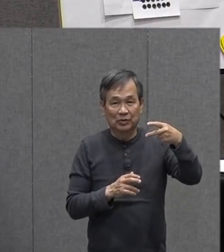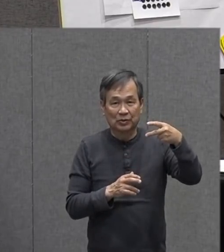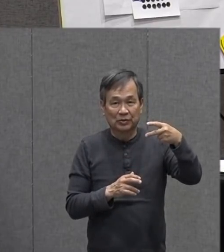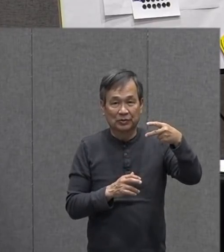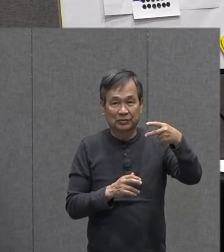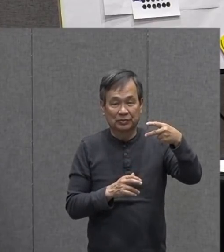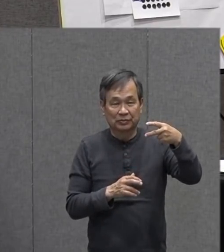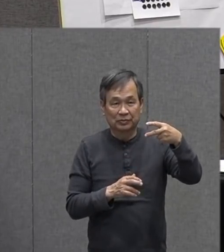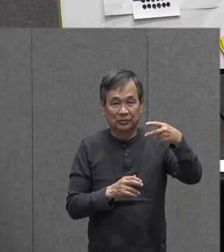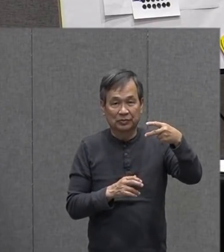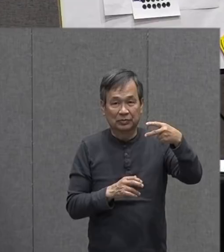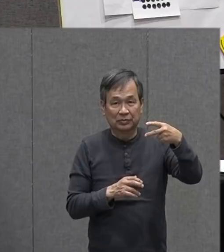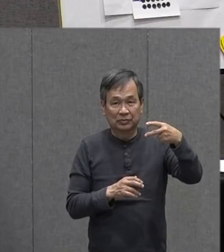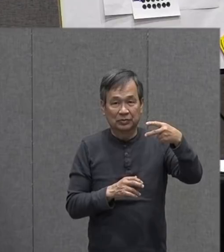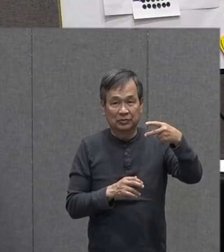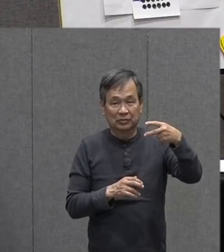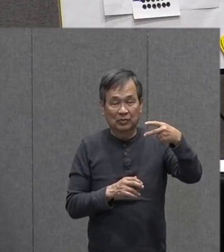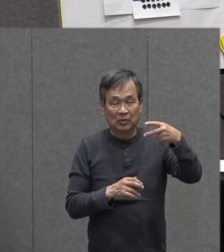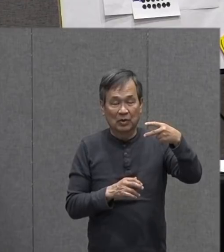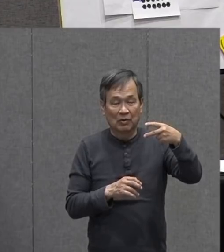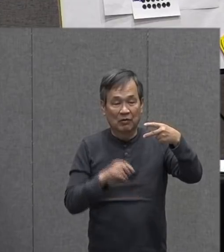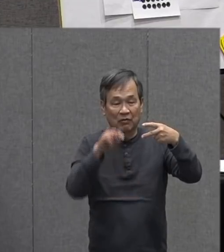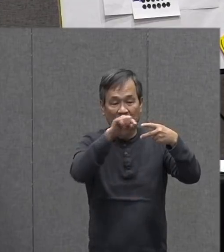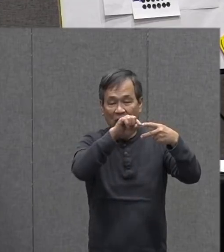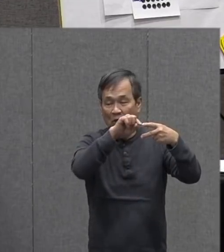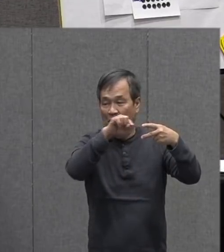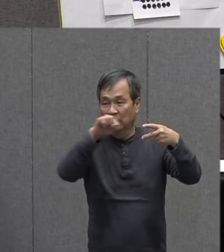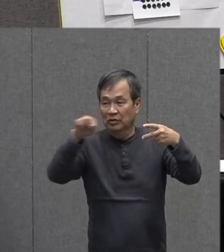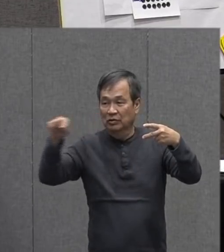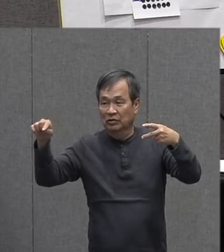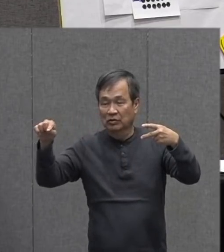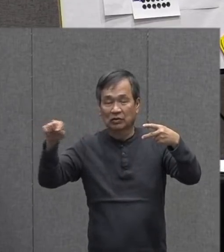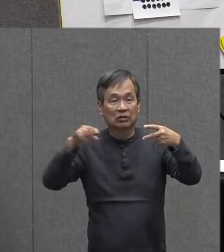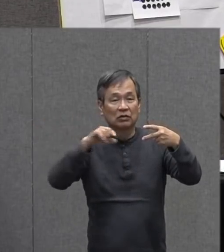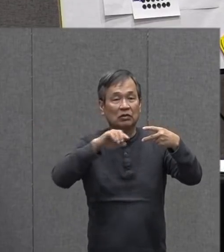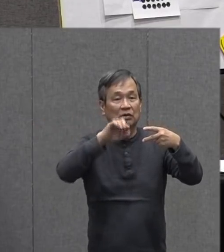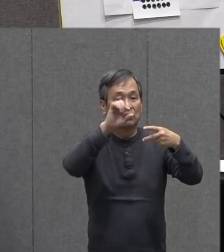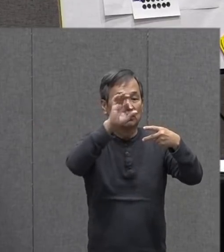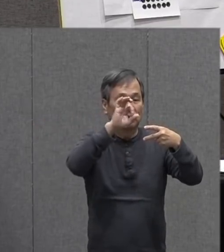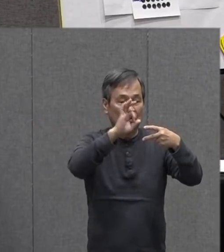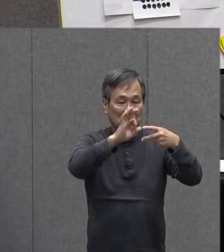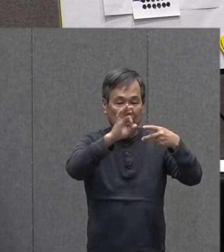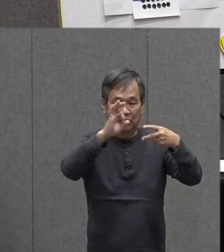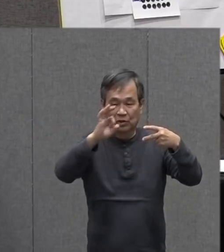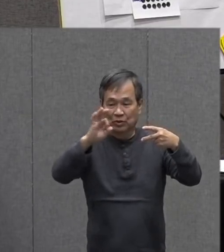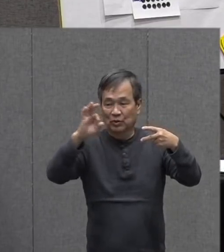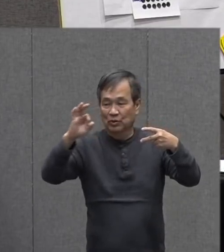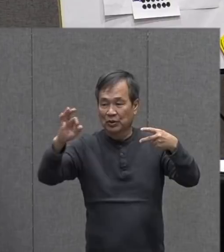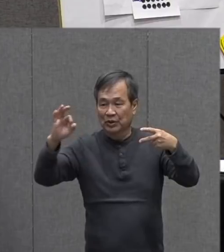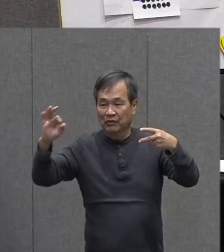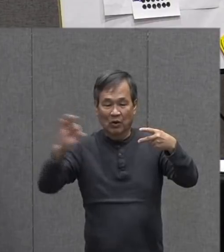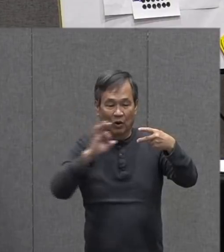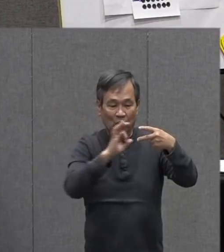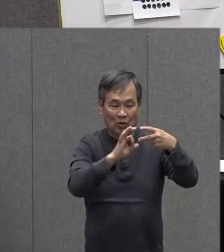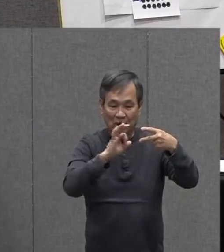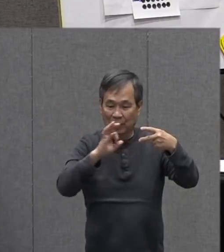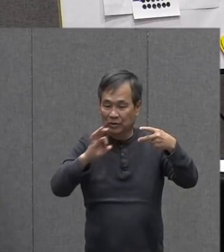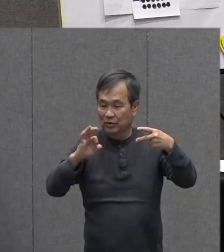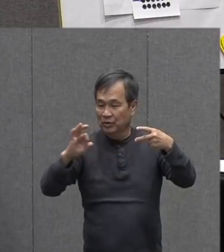10 times 1, what am I going to get? That same number, right? Even if I had